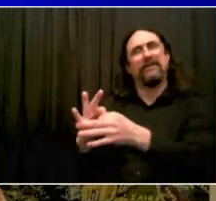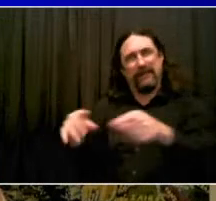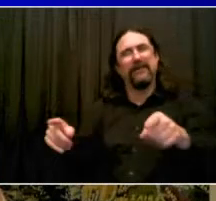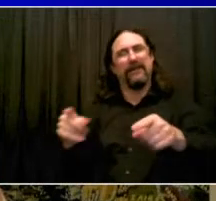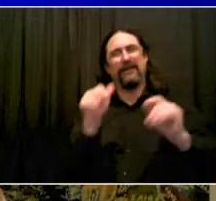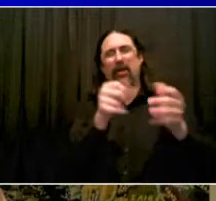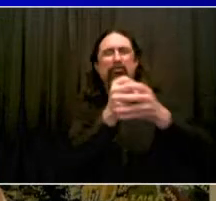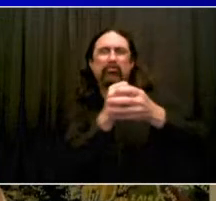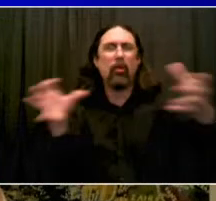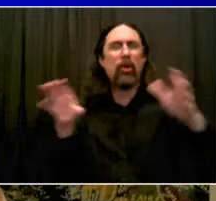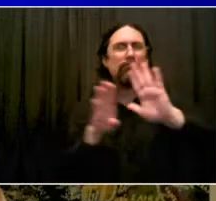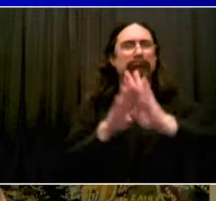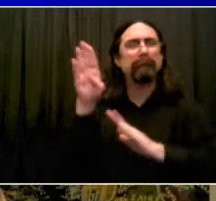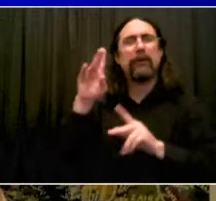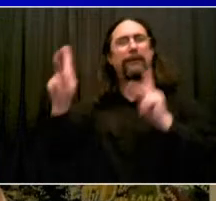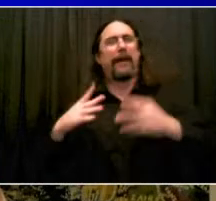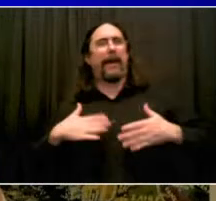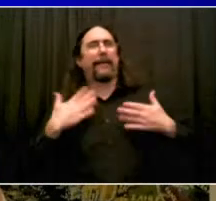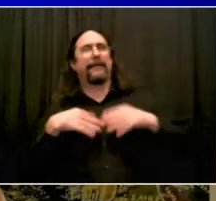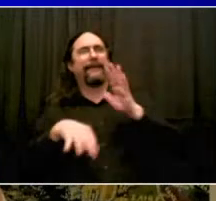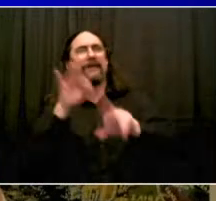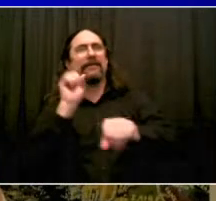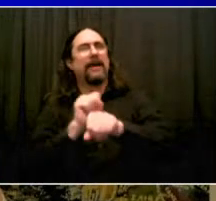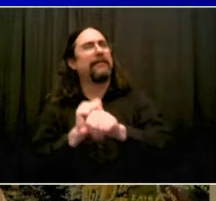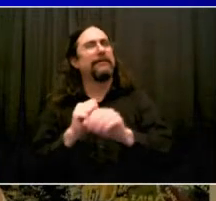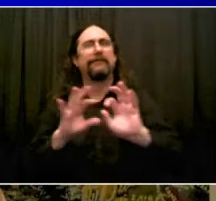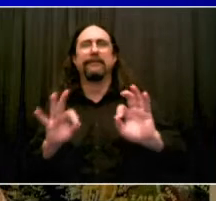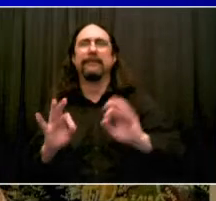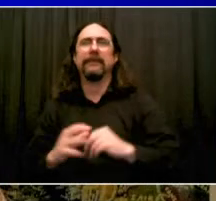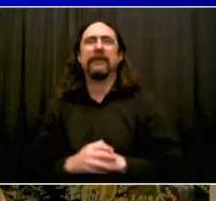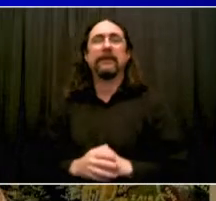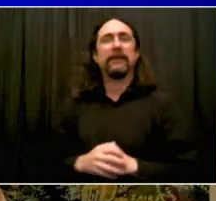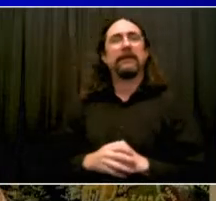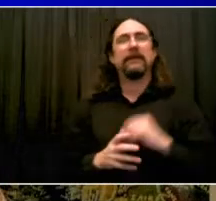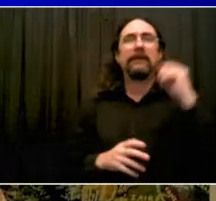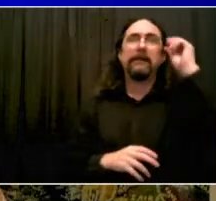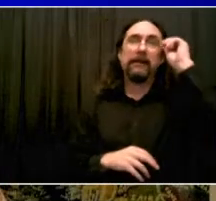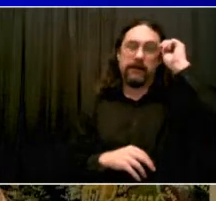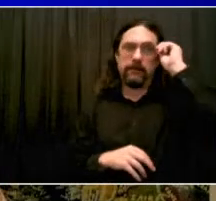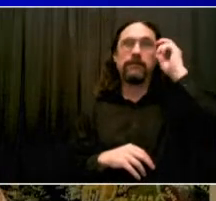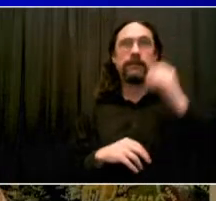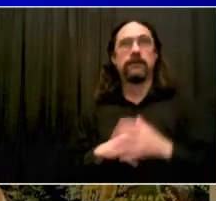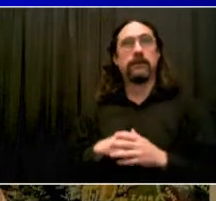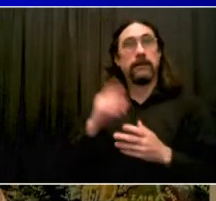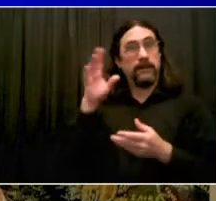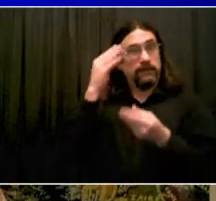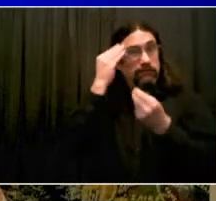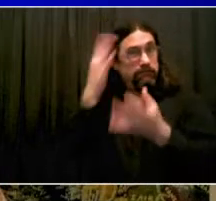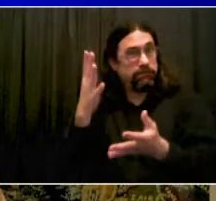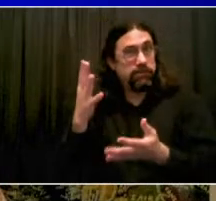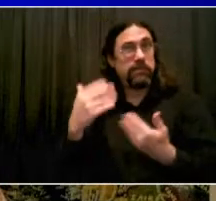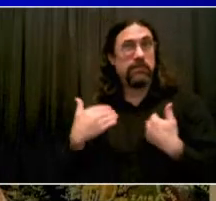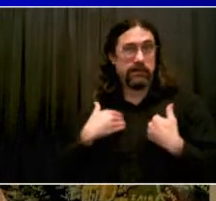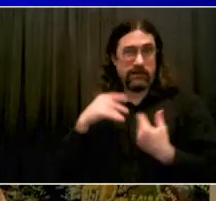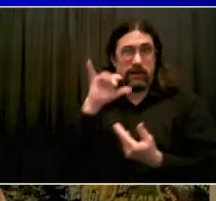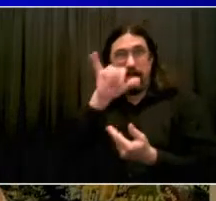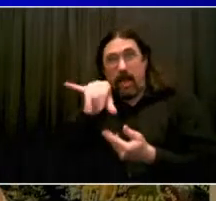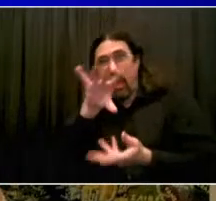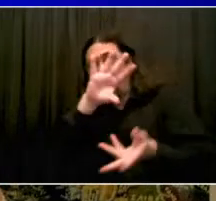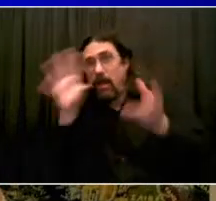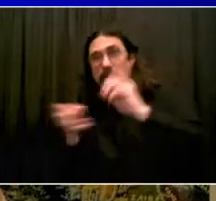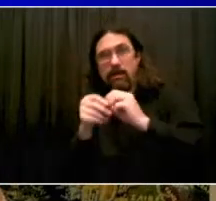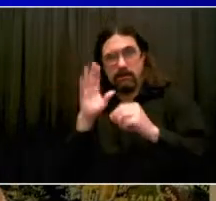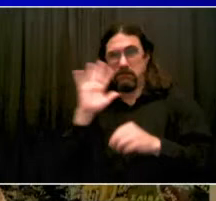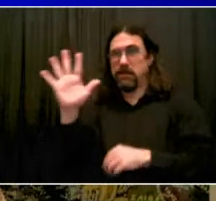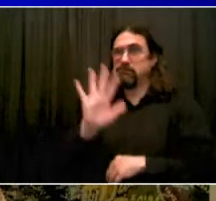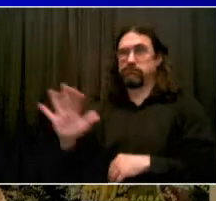back this calendar year, and we need to connect great people to great jobs. So thank you for your leadership. It's